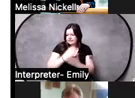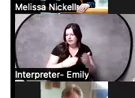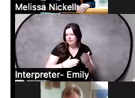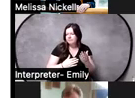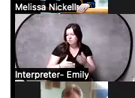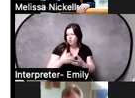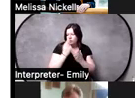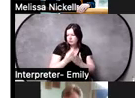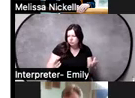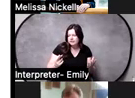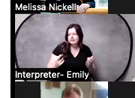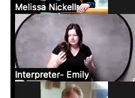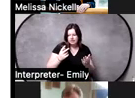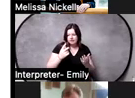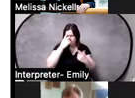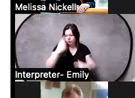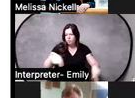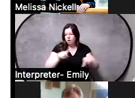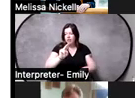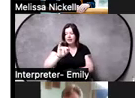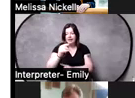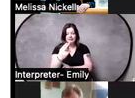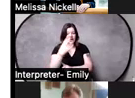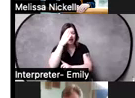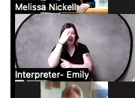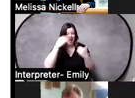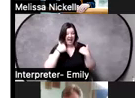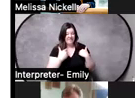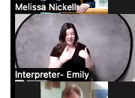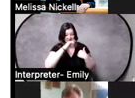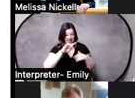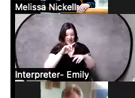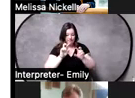review panels. If you want to sort of get a better sense of what happens at those panels, you can take a look.